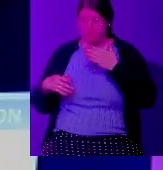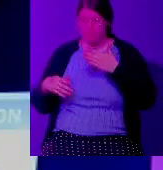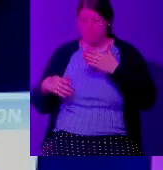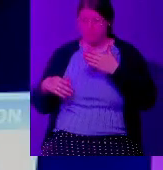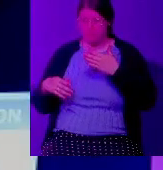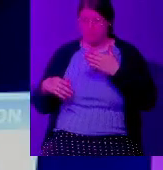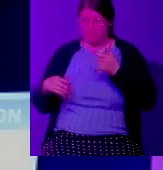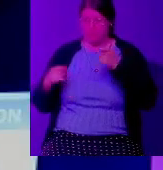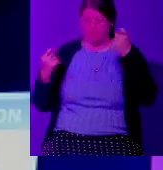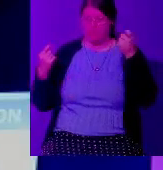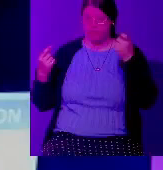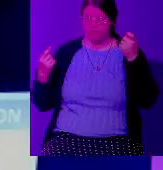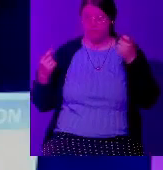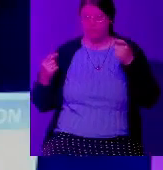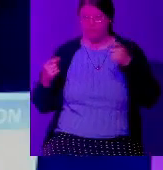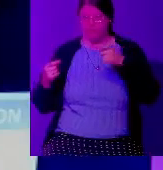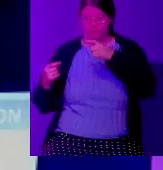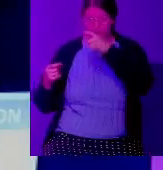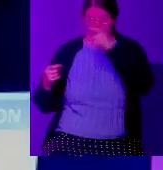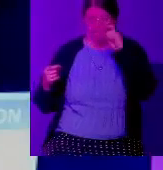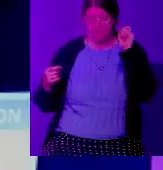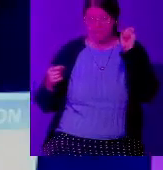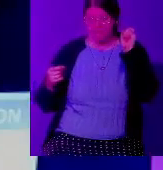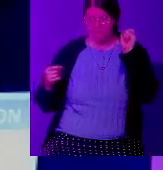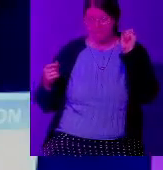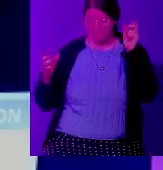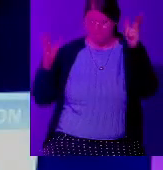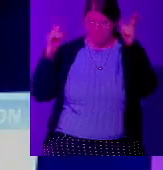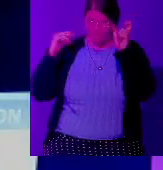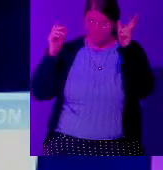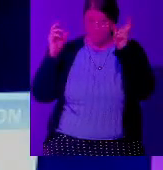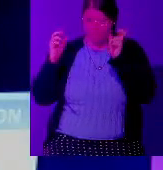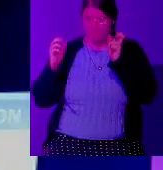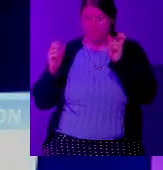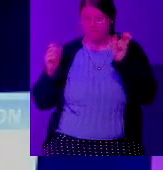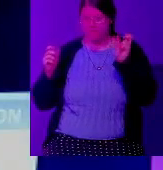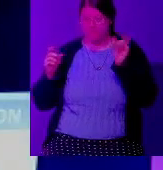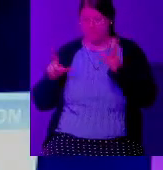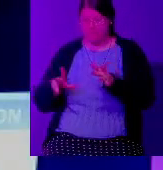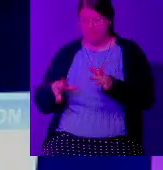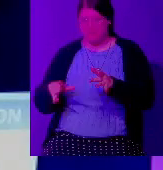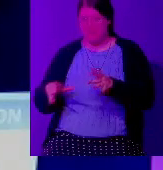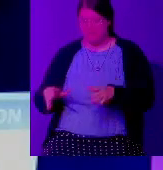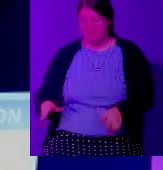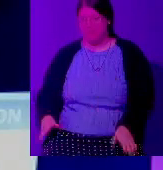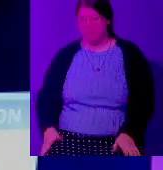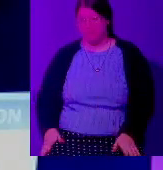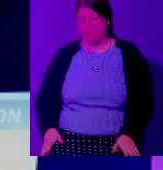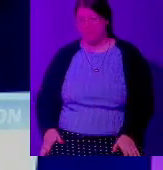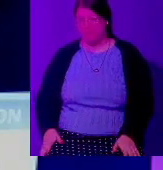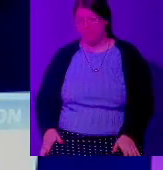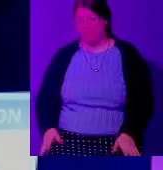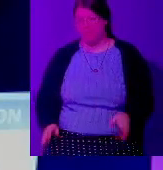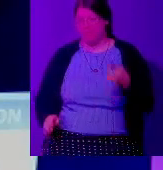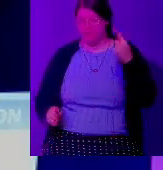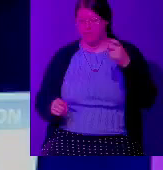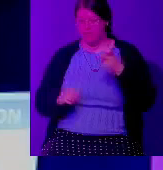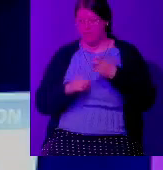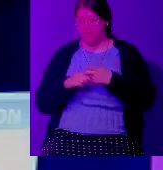and wickedness. And that's heartbreaking, but we have to